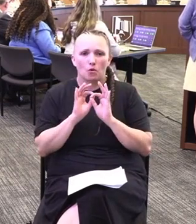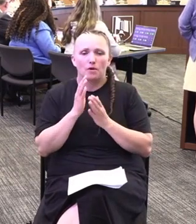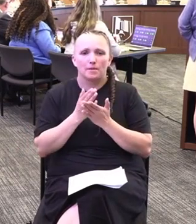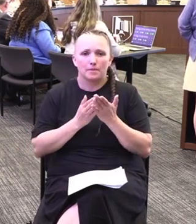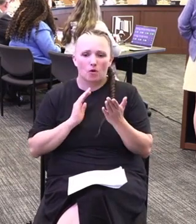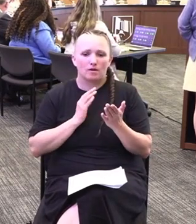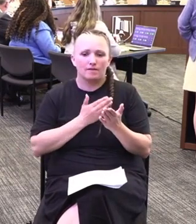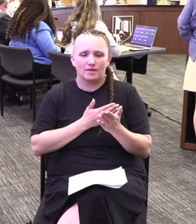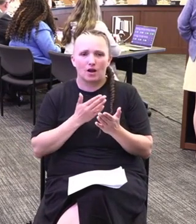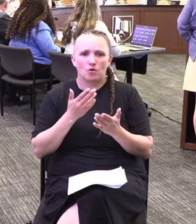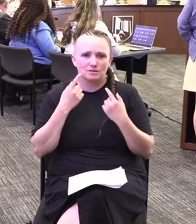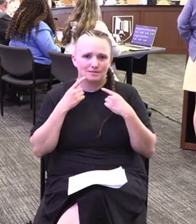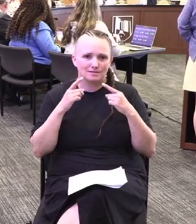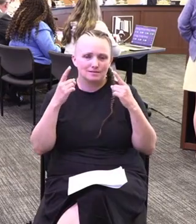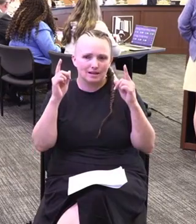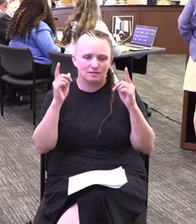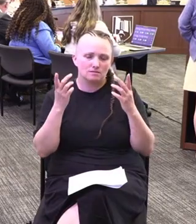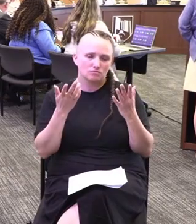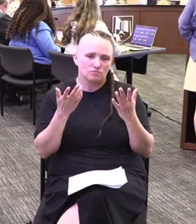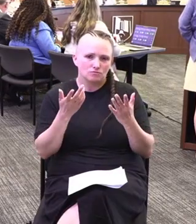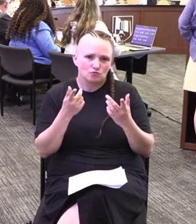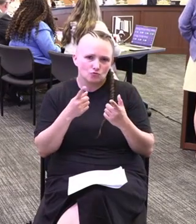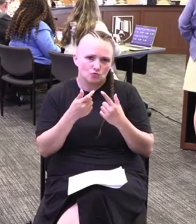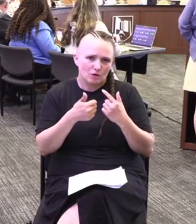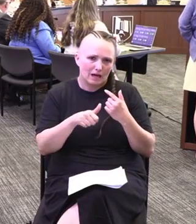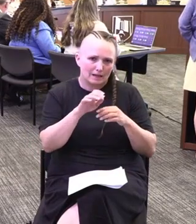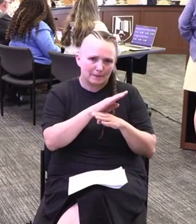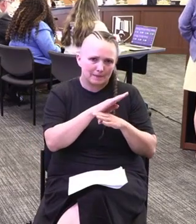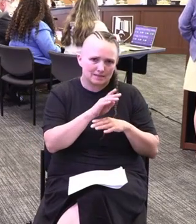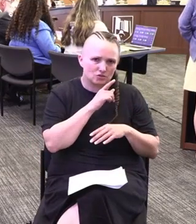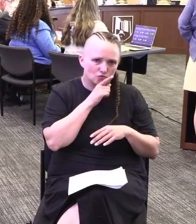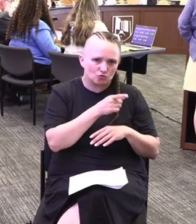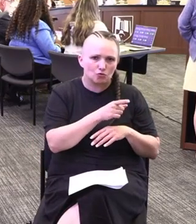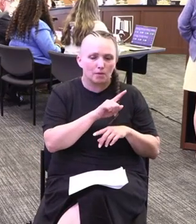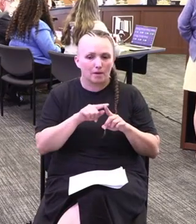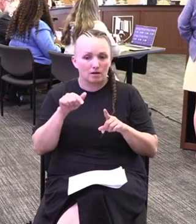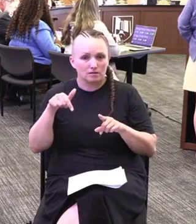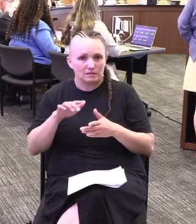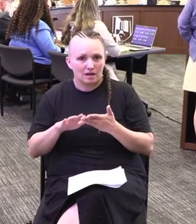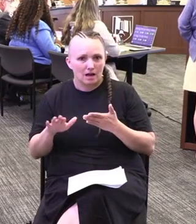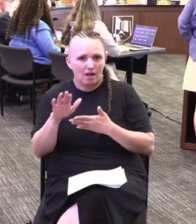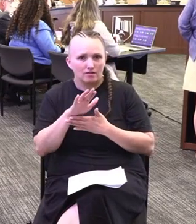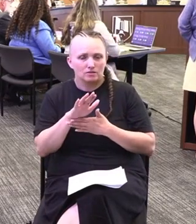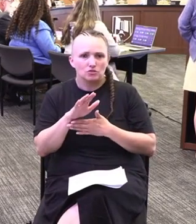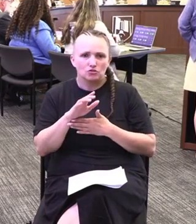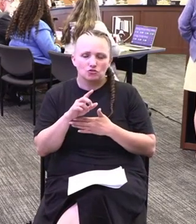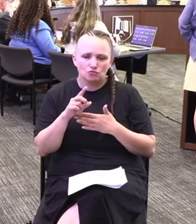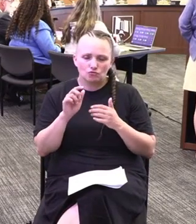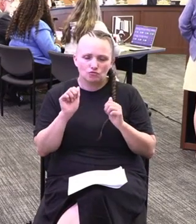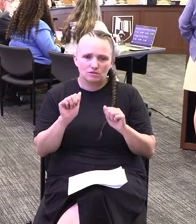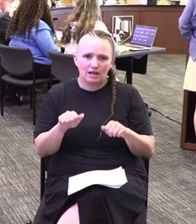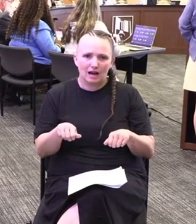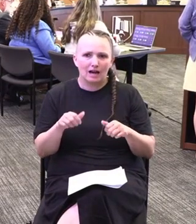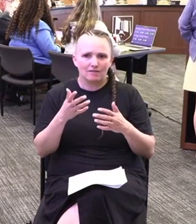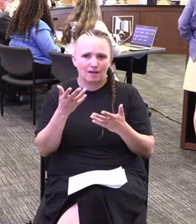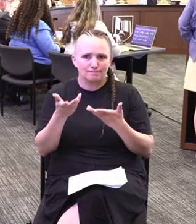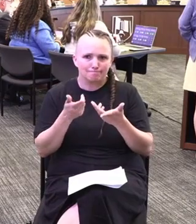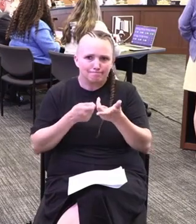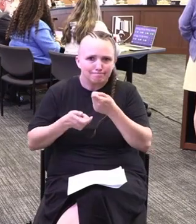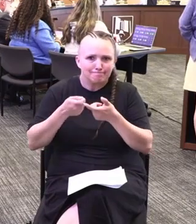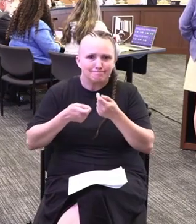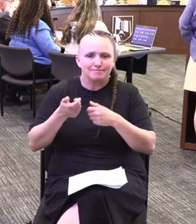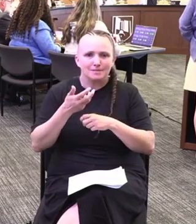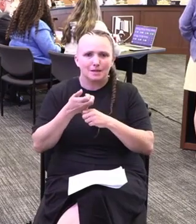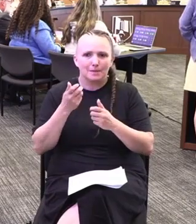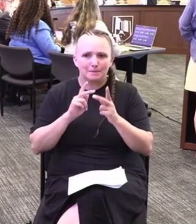to any business. And of course, with being a college, Yeah. you can really reel them in. So Yeah, good luck I to hope you. so. Yeah, Thank you.